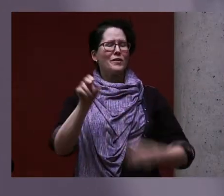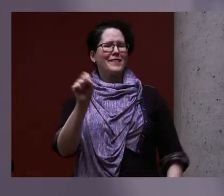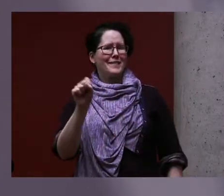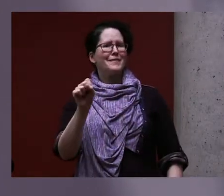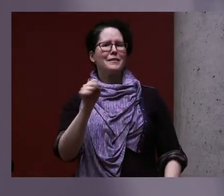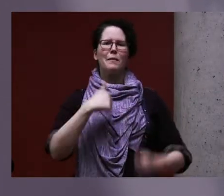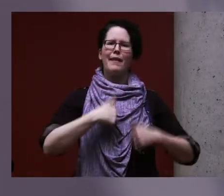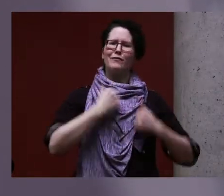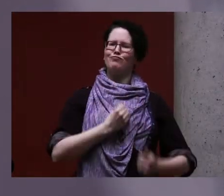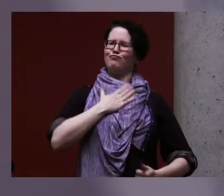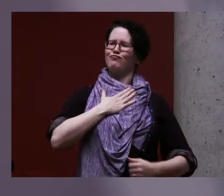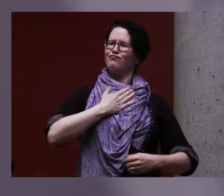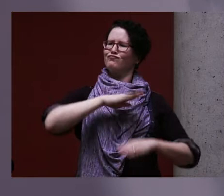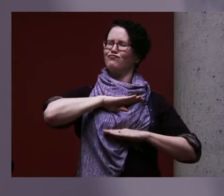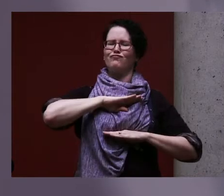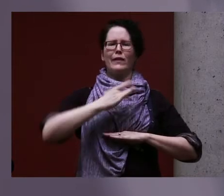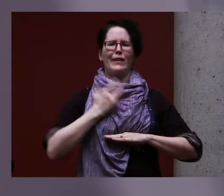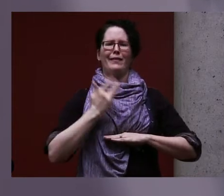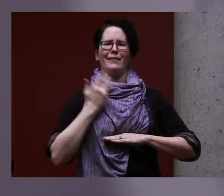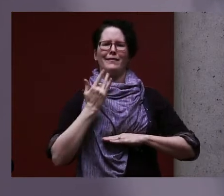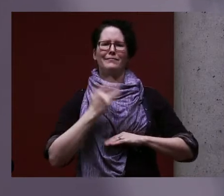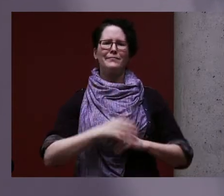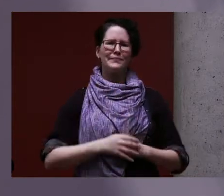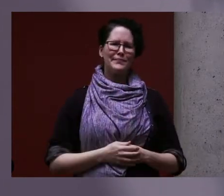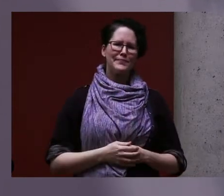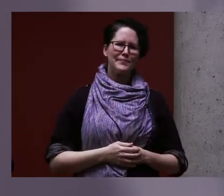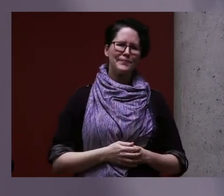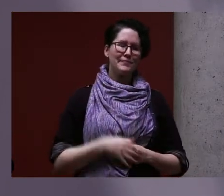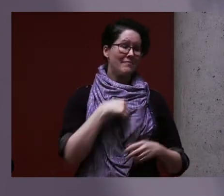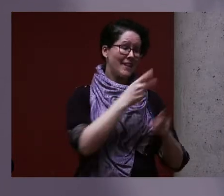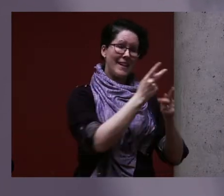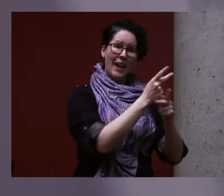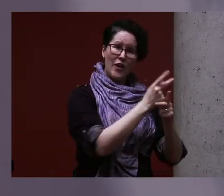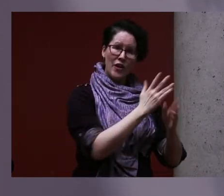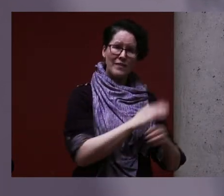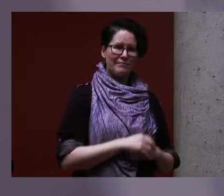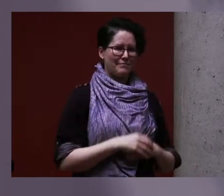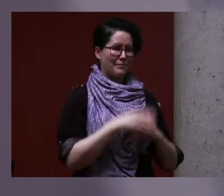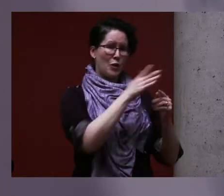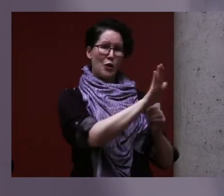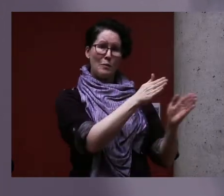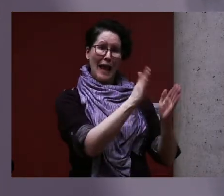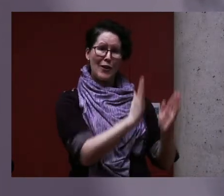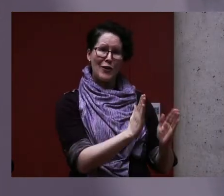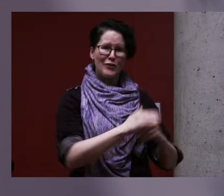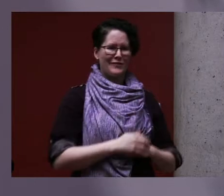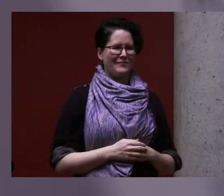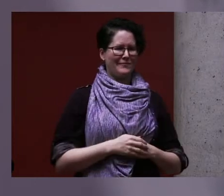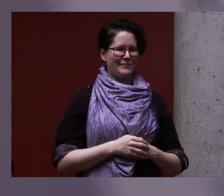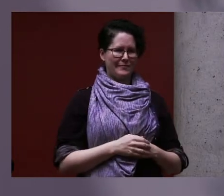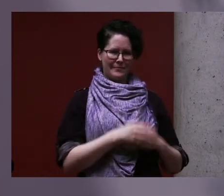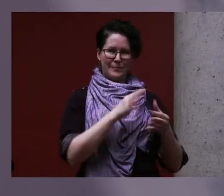fulfilled. I became Laura's caregiver, planner, scheduler,